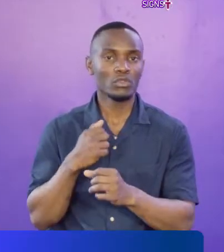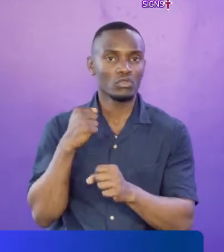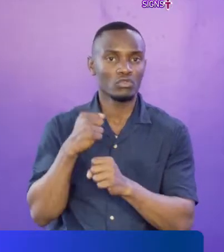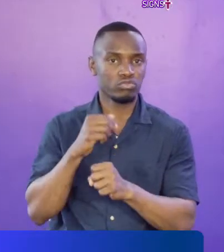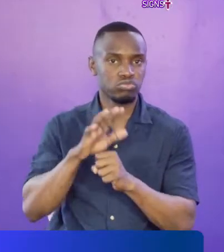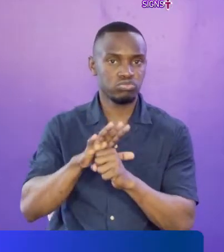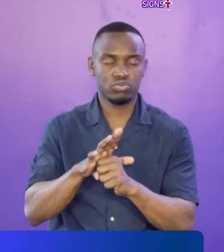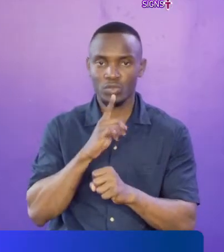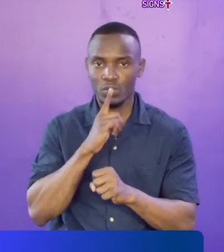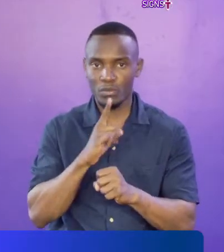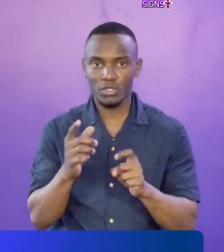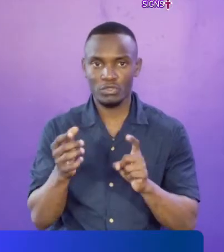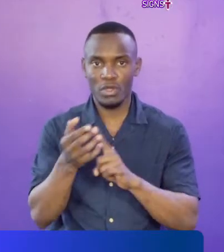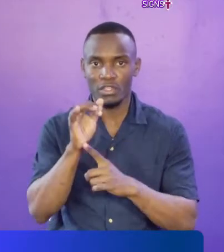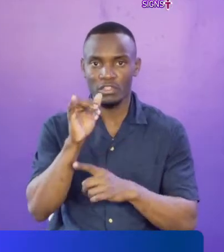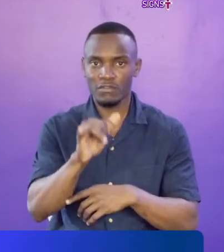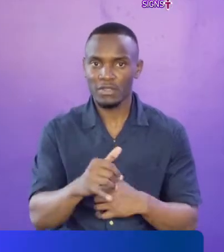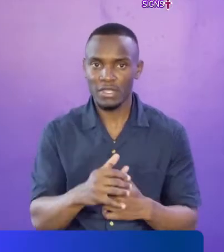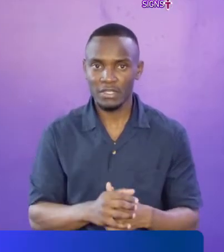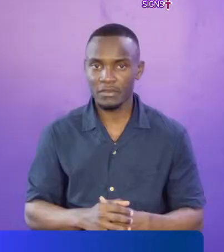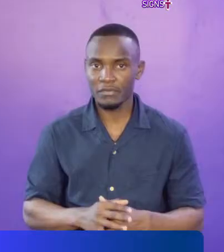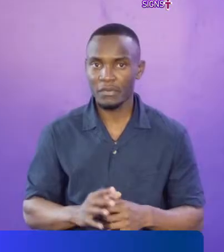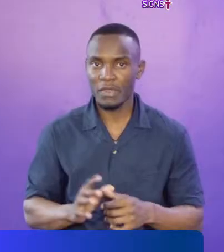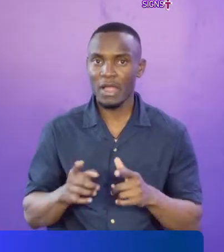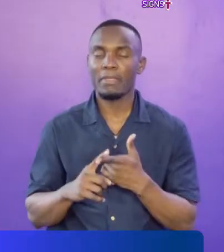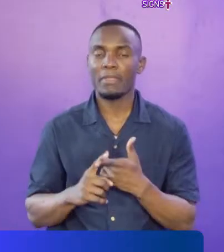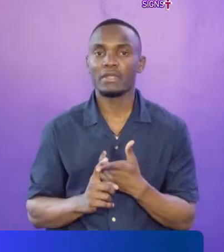now to emerging, we've